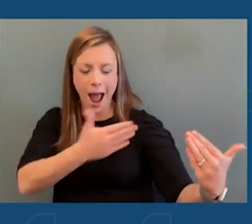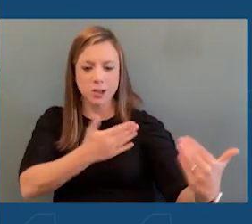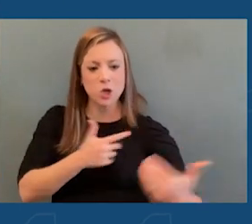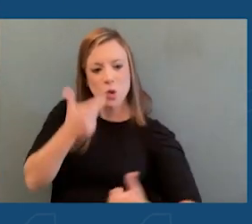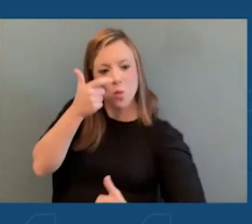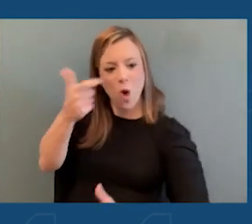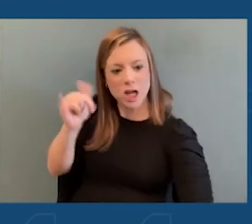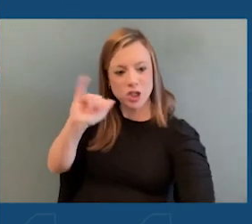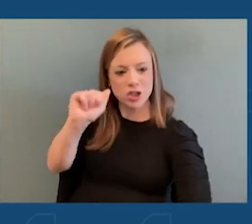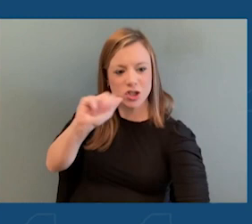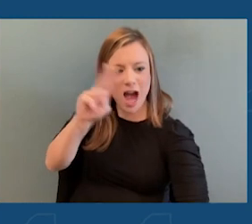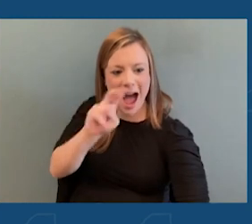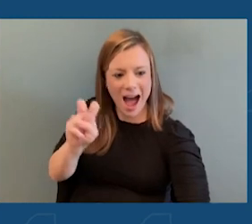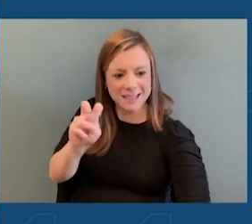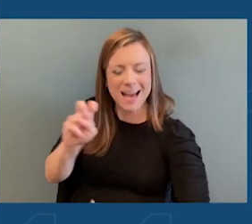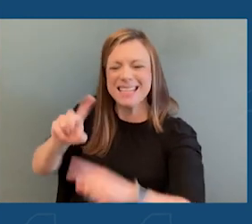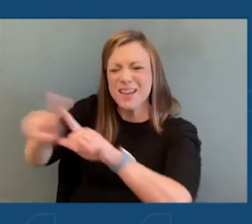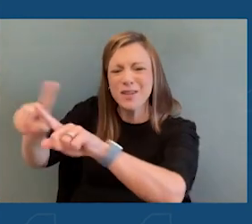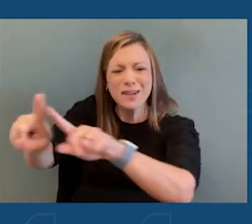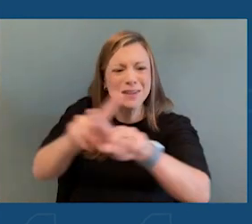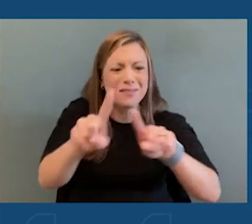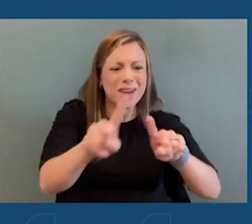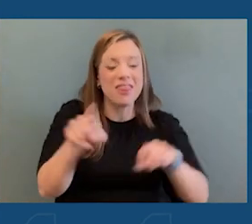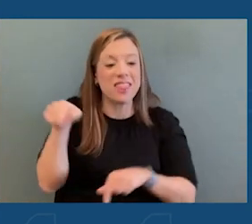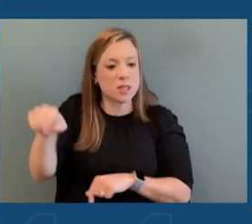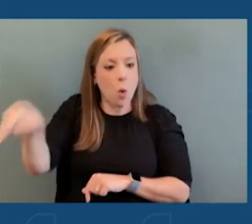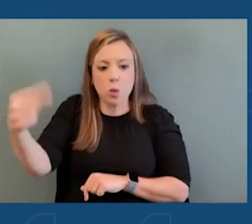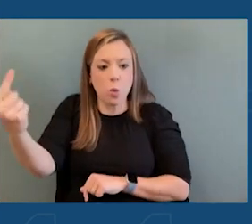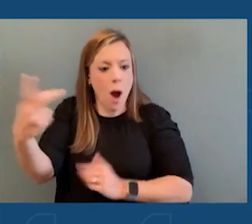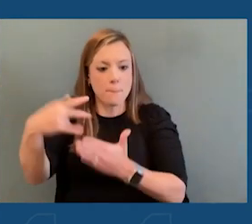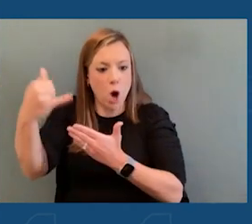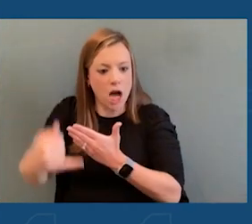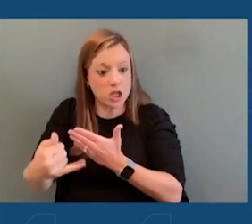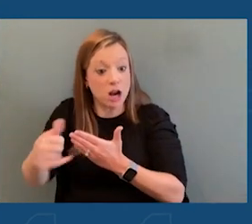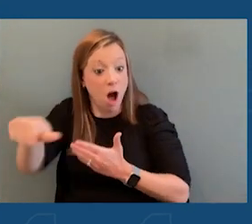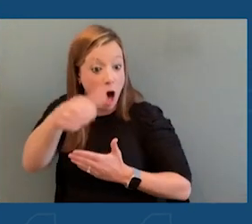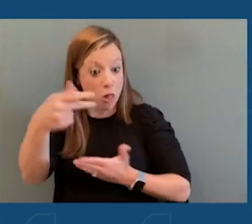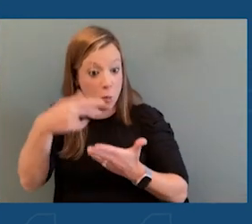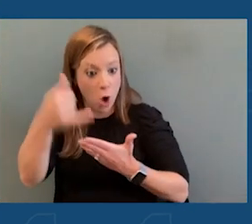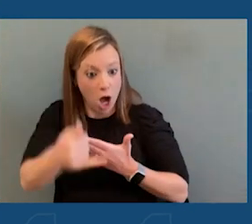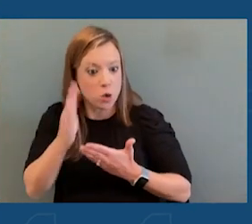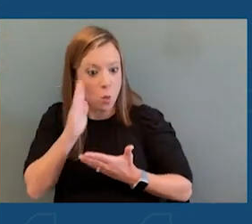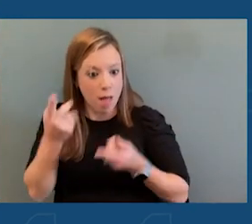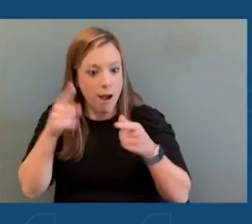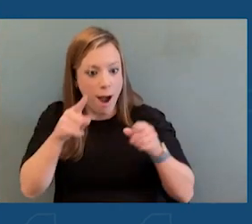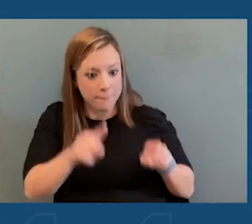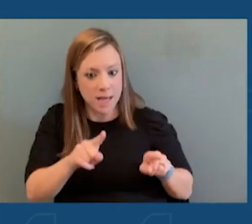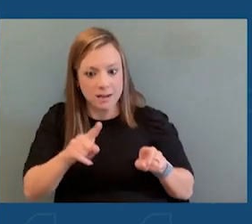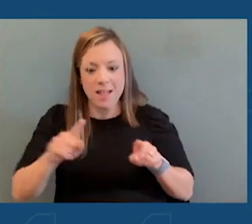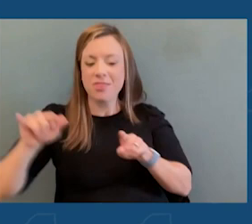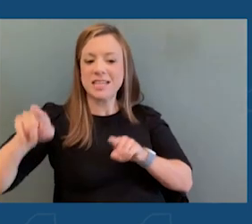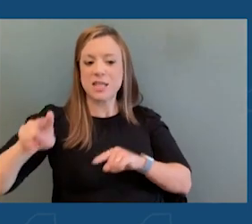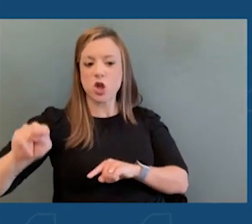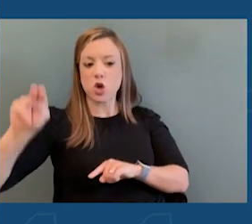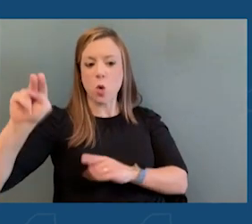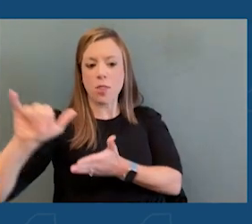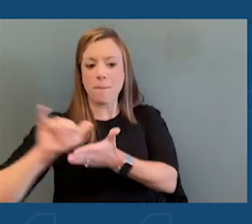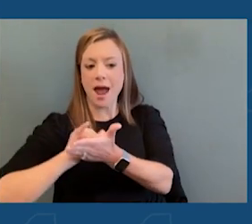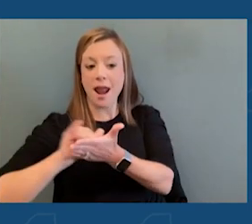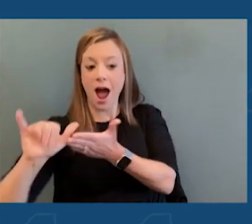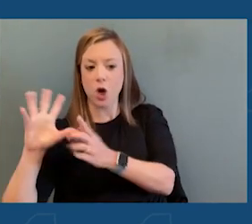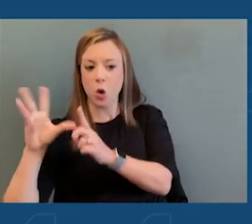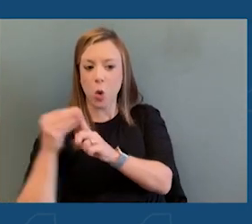is one of a few projects that are happening. So stay tuned to what I'm calling the Northern Manhattan Cultural